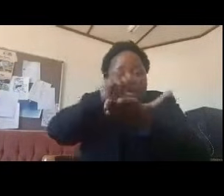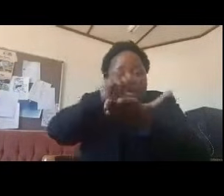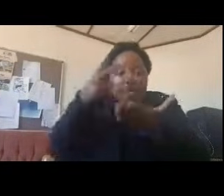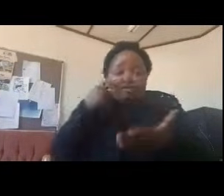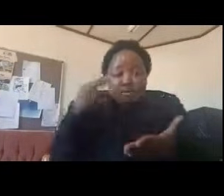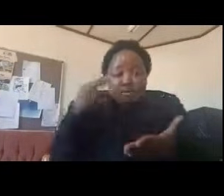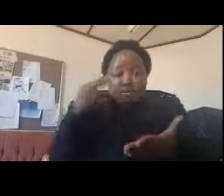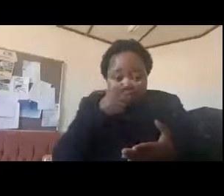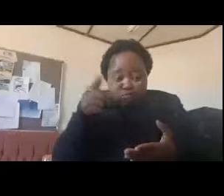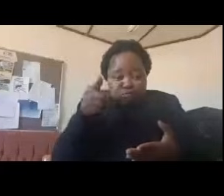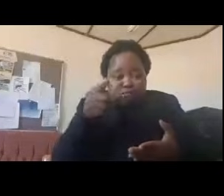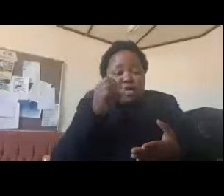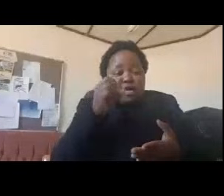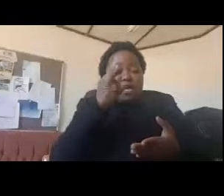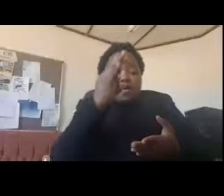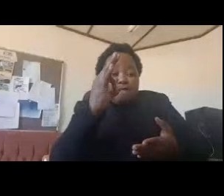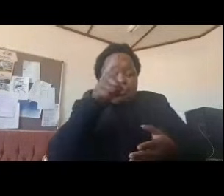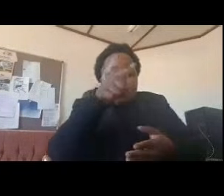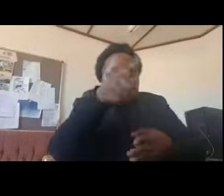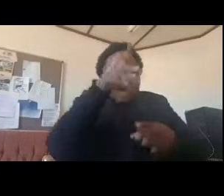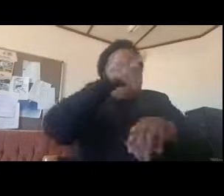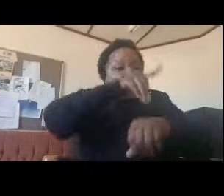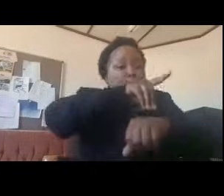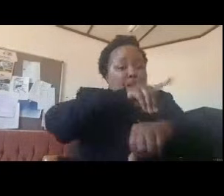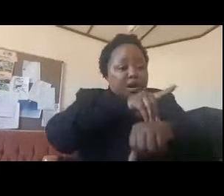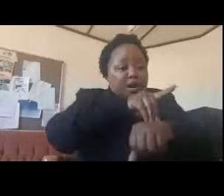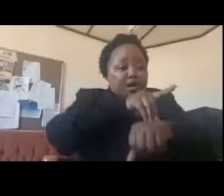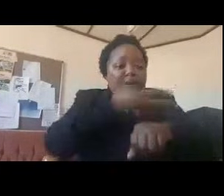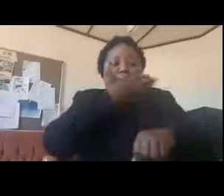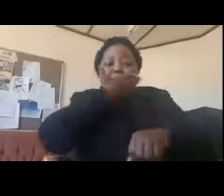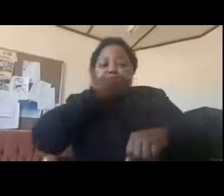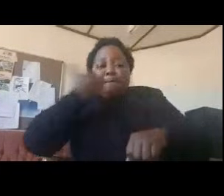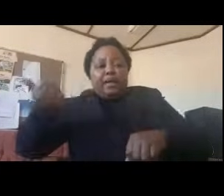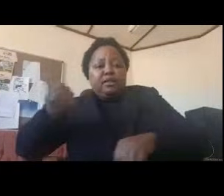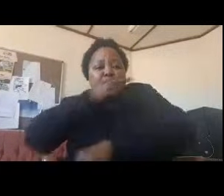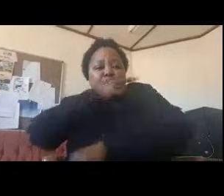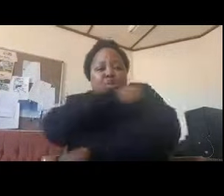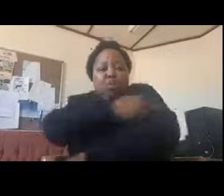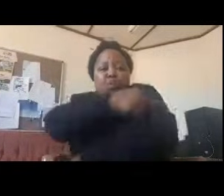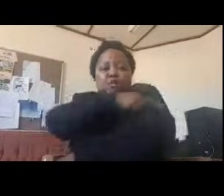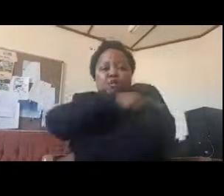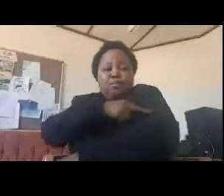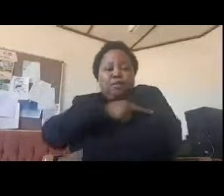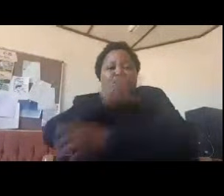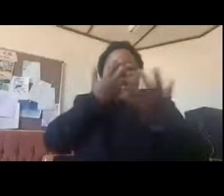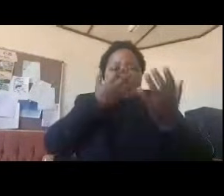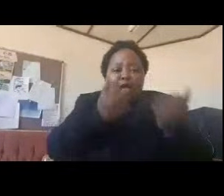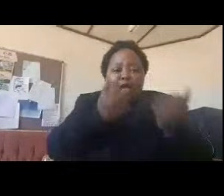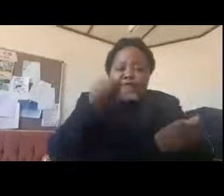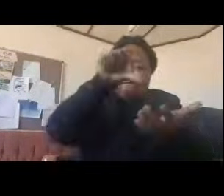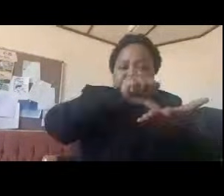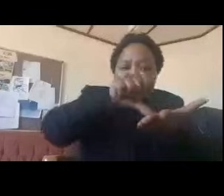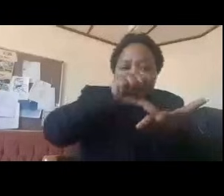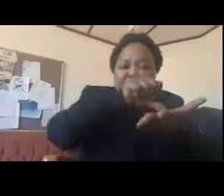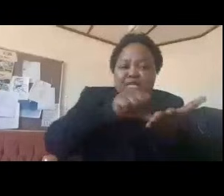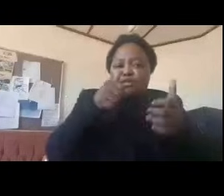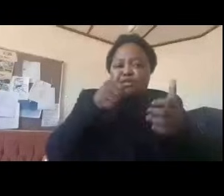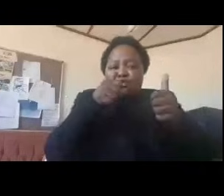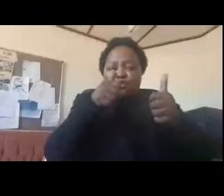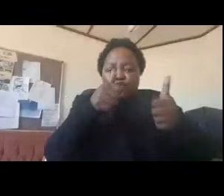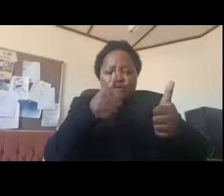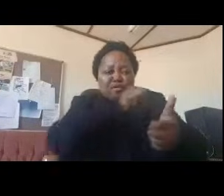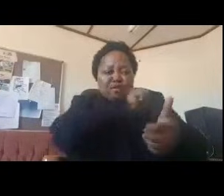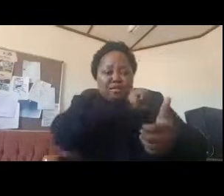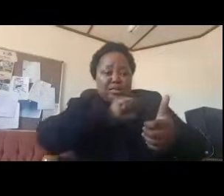Imagine you are a doctor, you have the best hospitals, you have the best medicine, you have the best surgeons, but